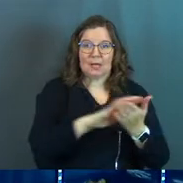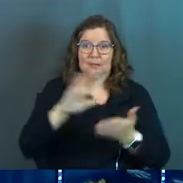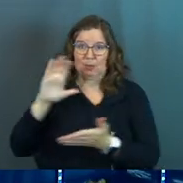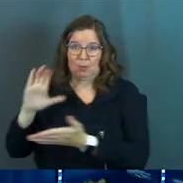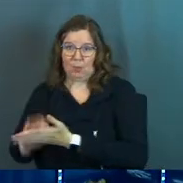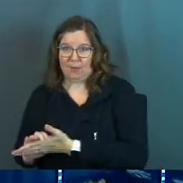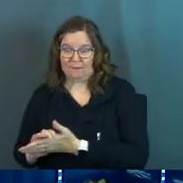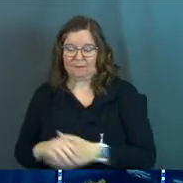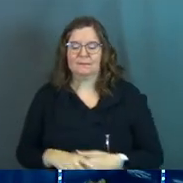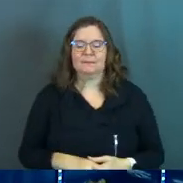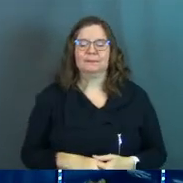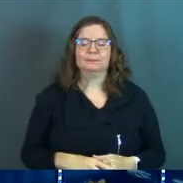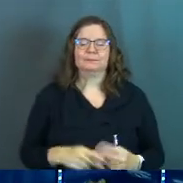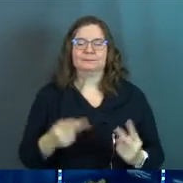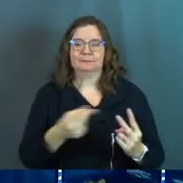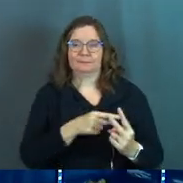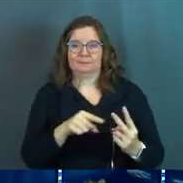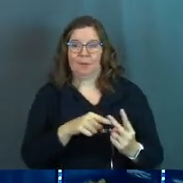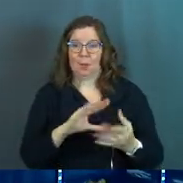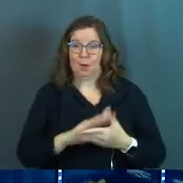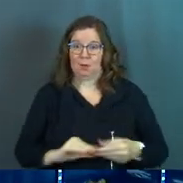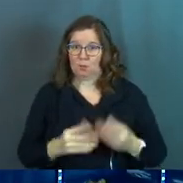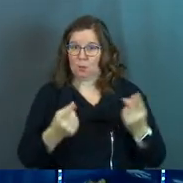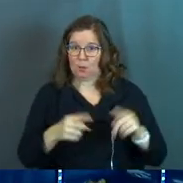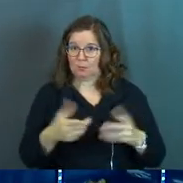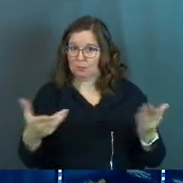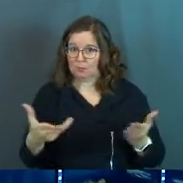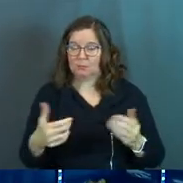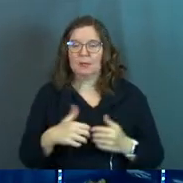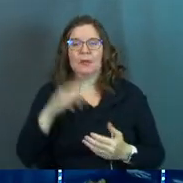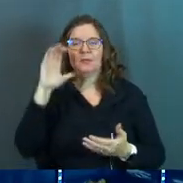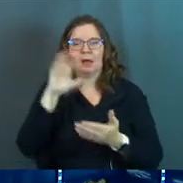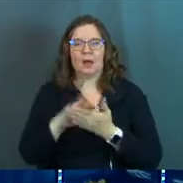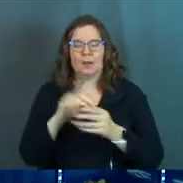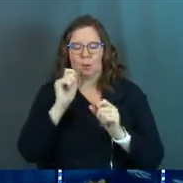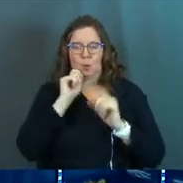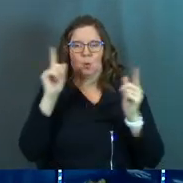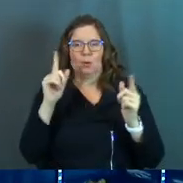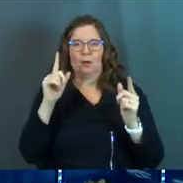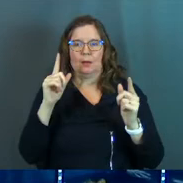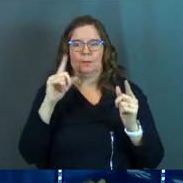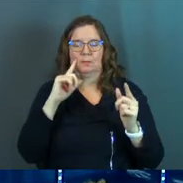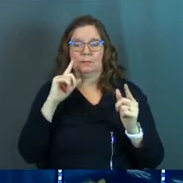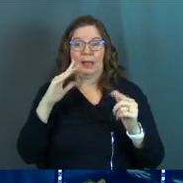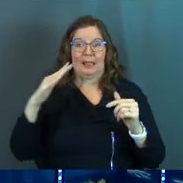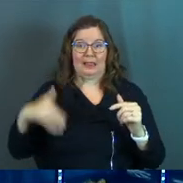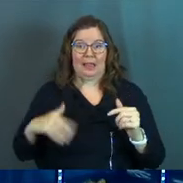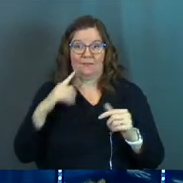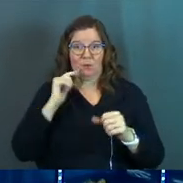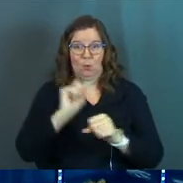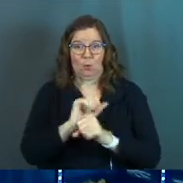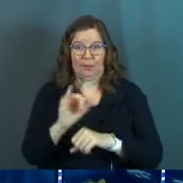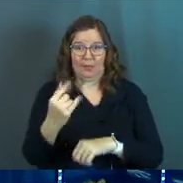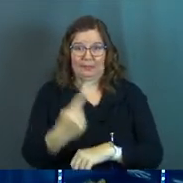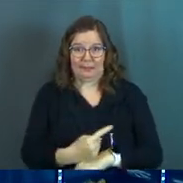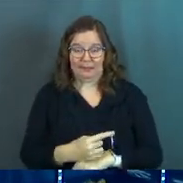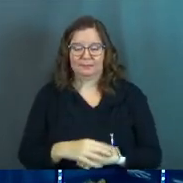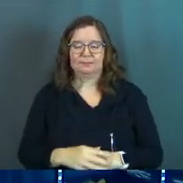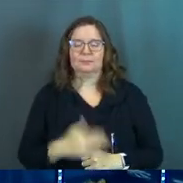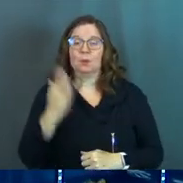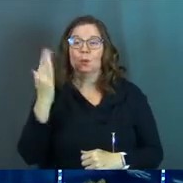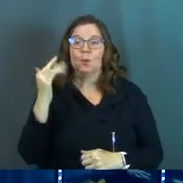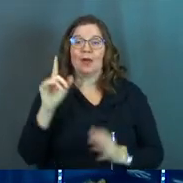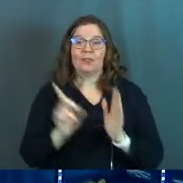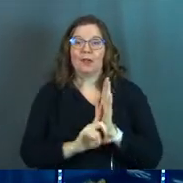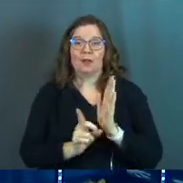wife. And the way the story went is that the husband had woken up late for work that day